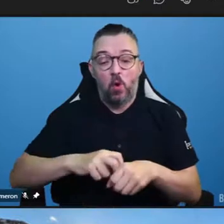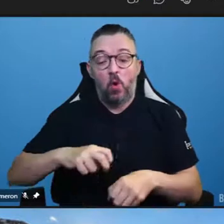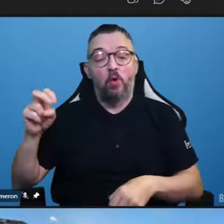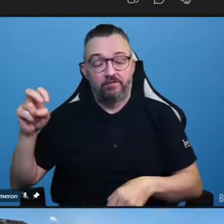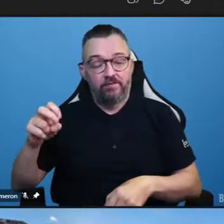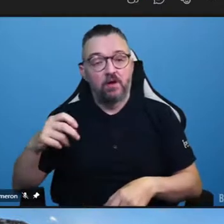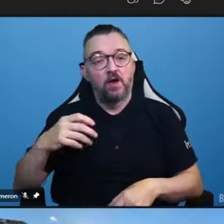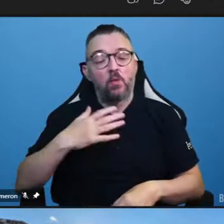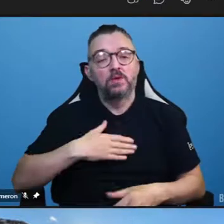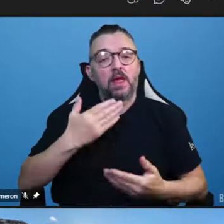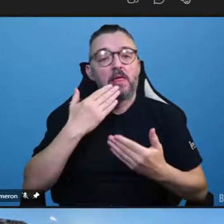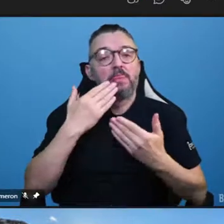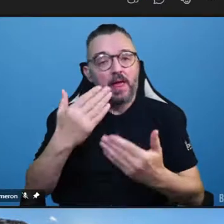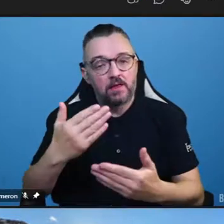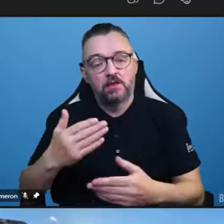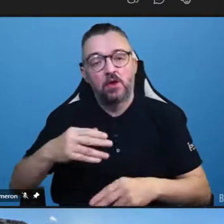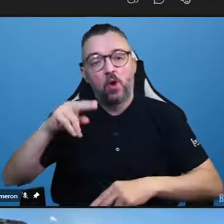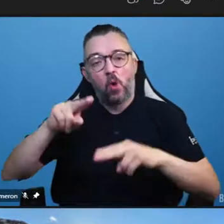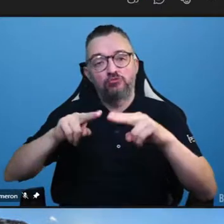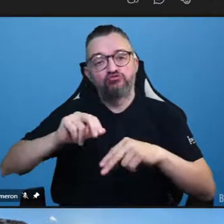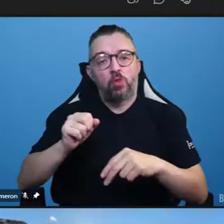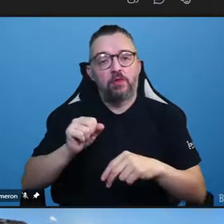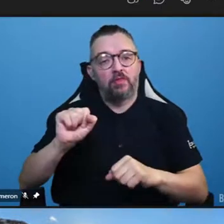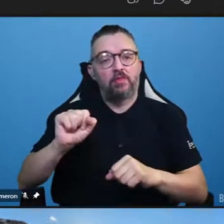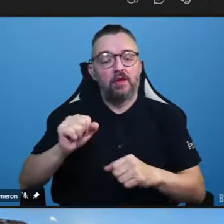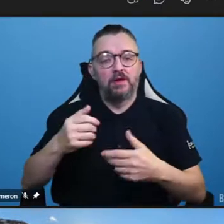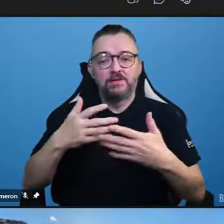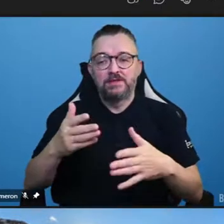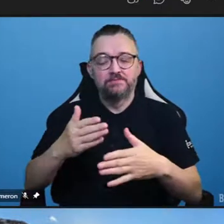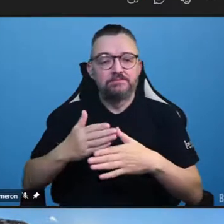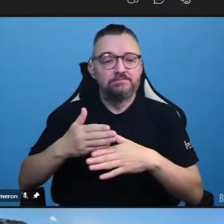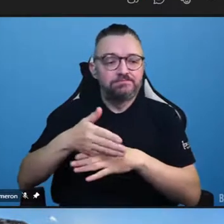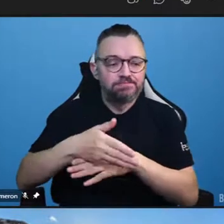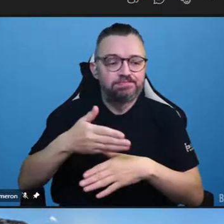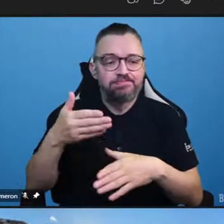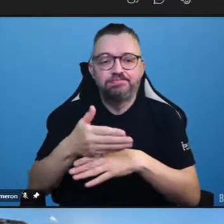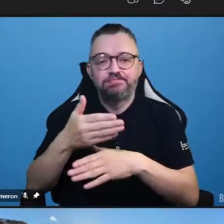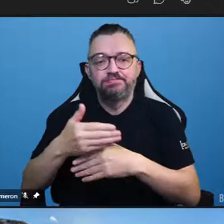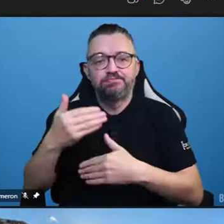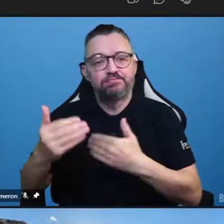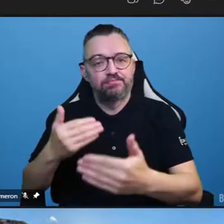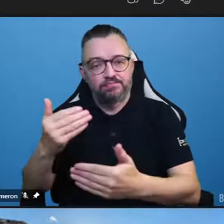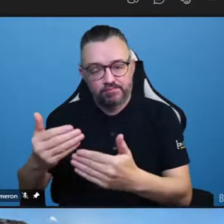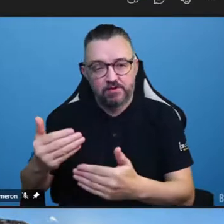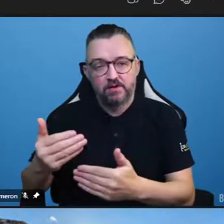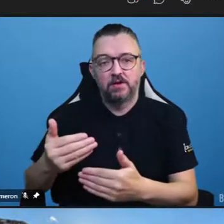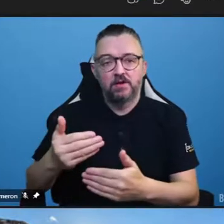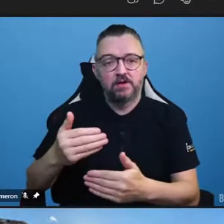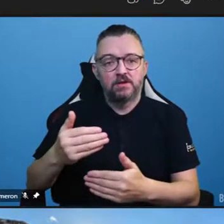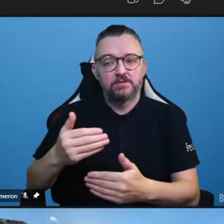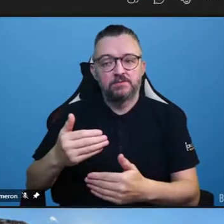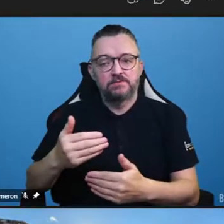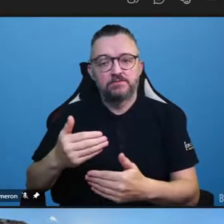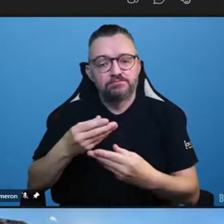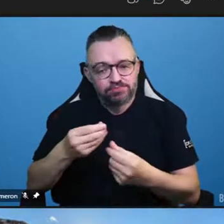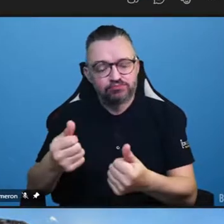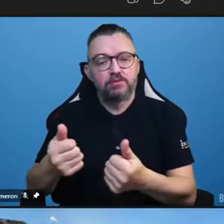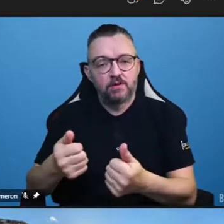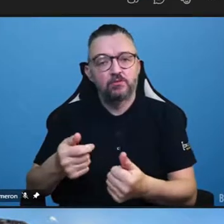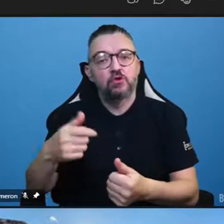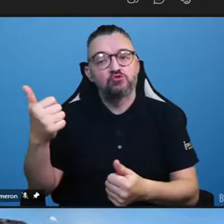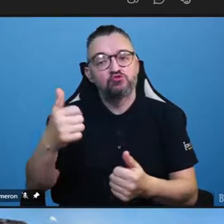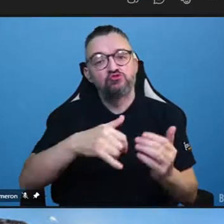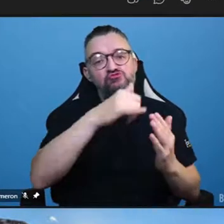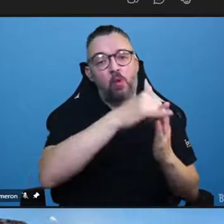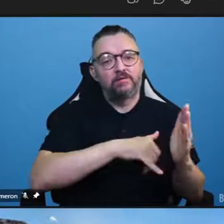thank Audit Scotland for the very diligent way that they normally go about this, and for the, again, a good report for South